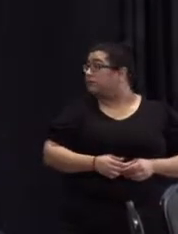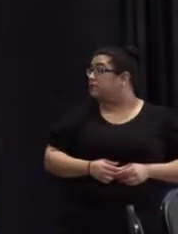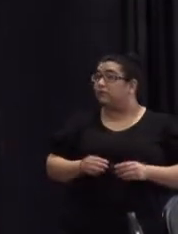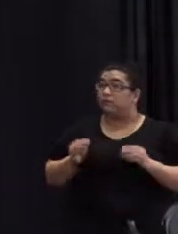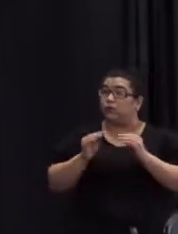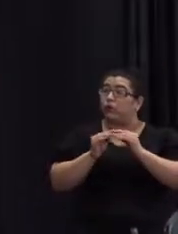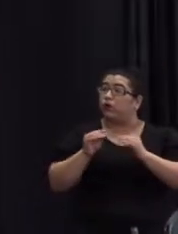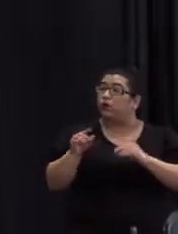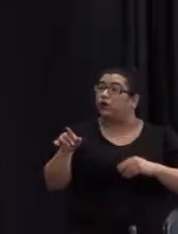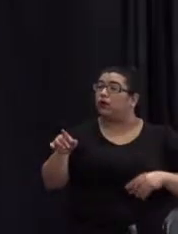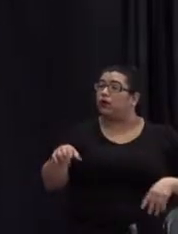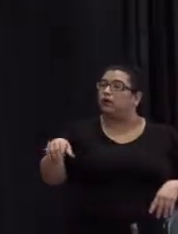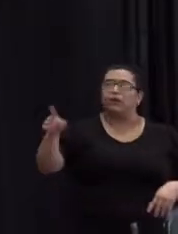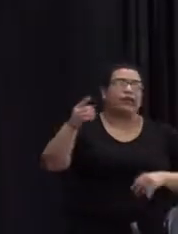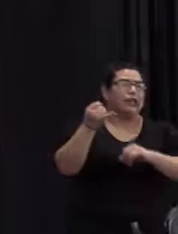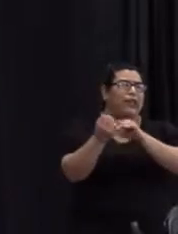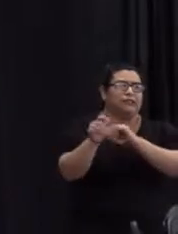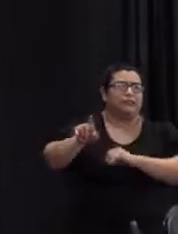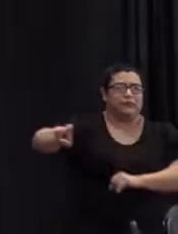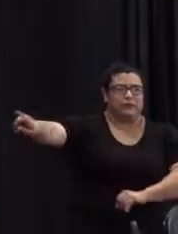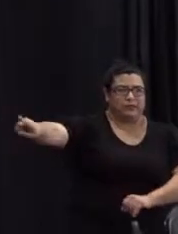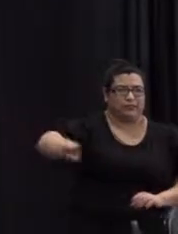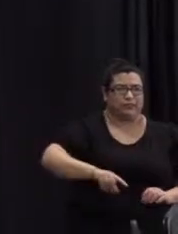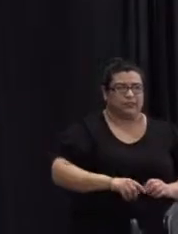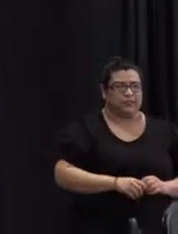Any other question?